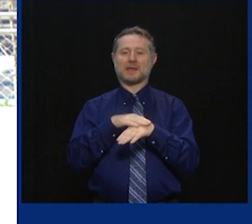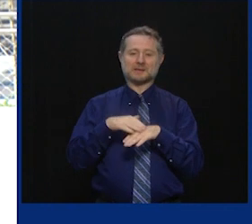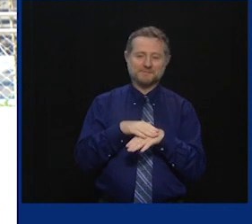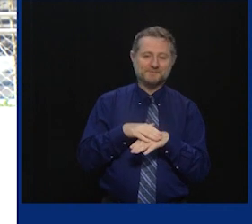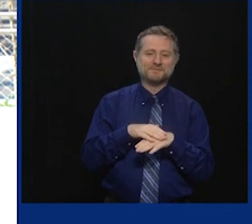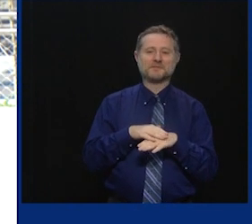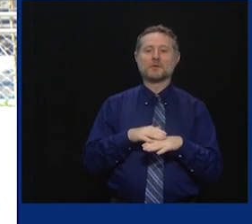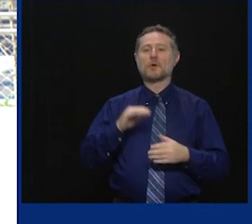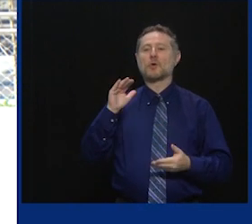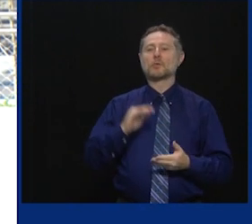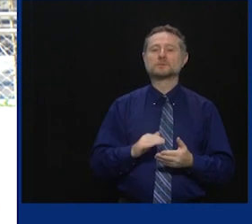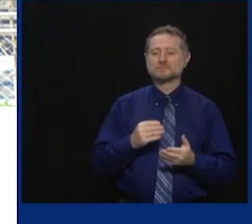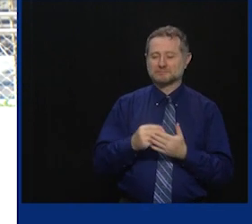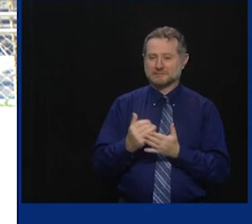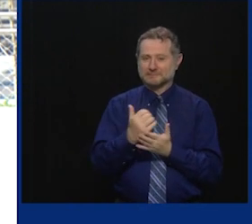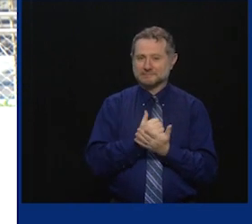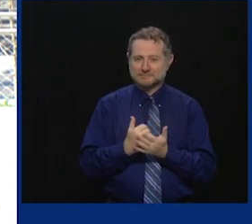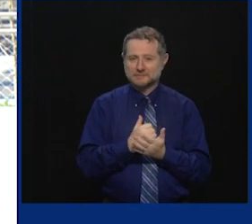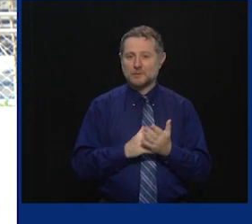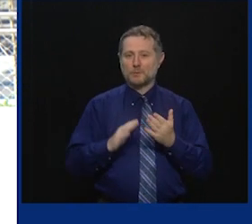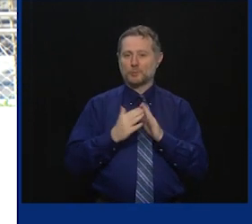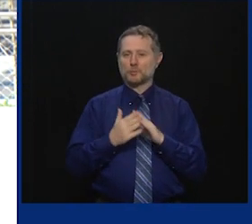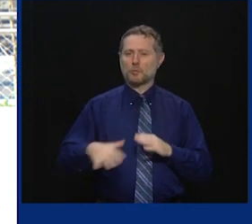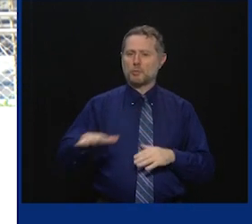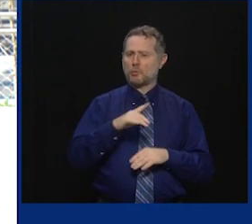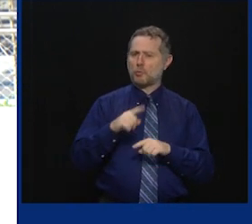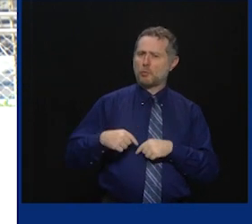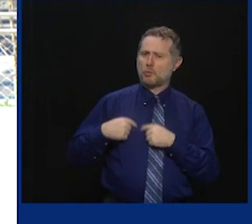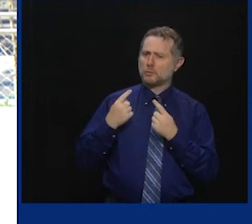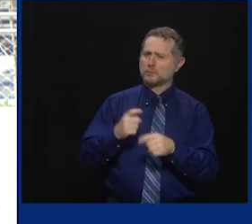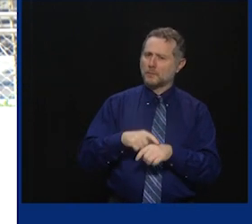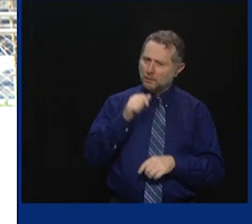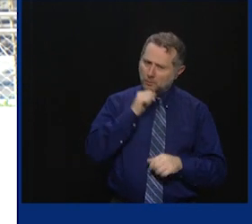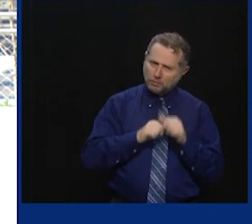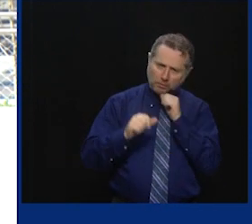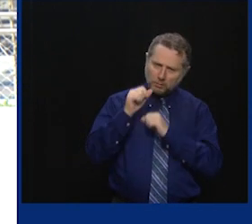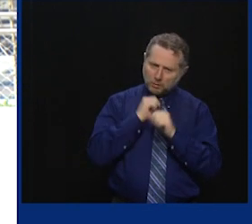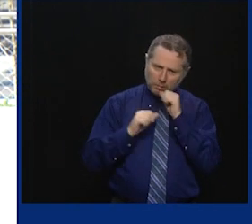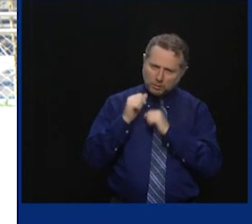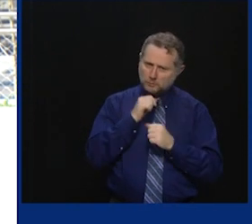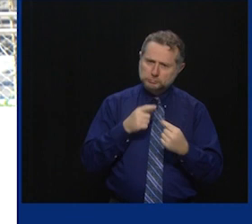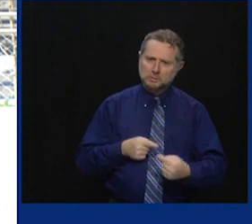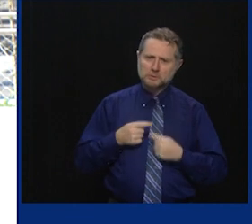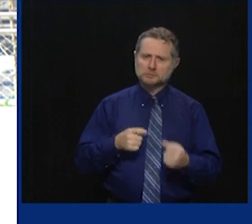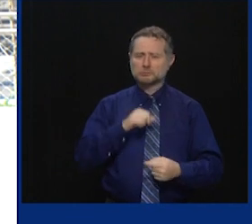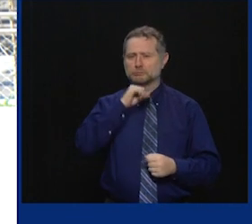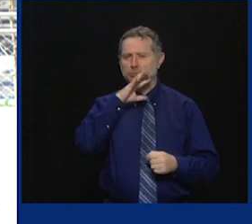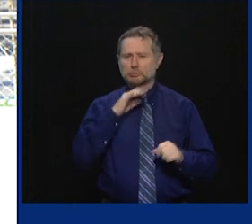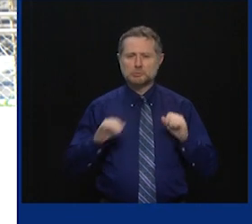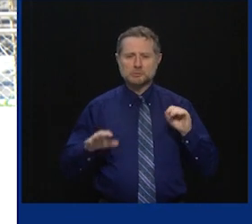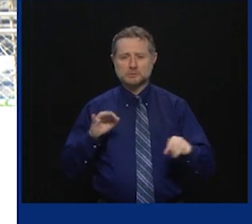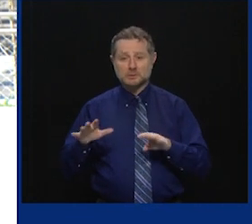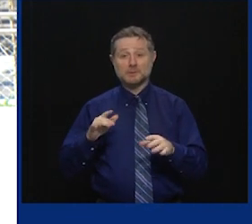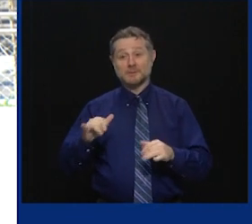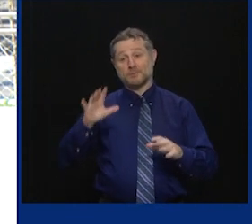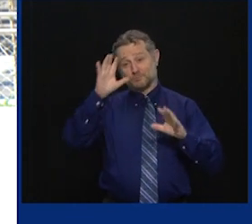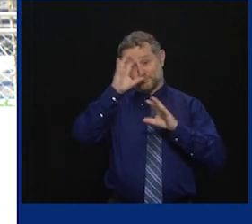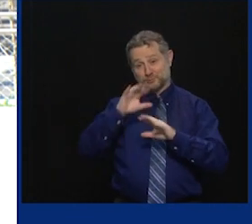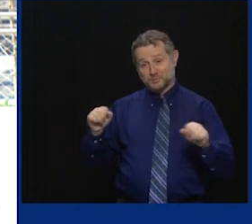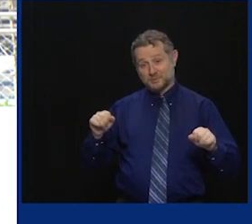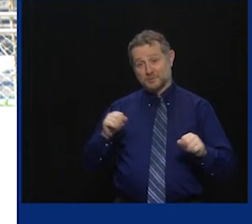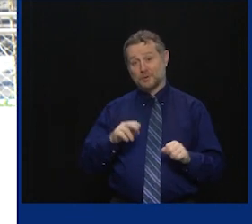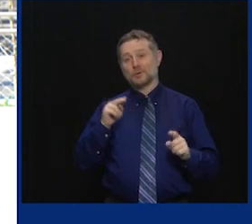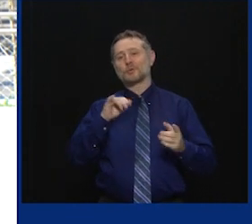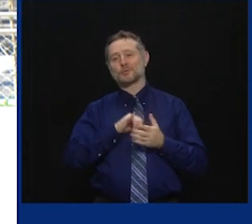communities who've long borne the burden of pollution. This administration, along with this new administration here in New